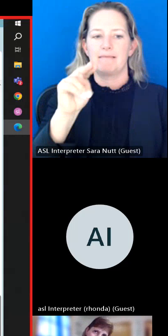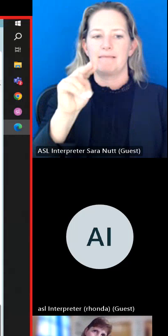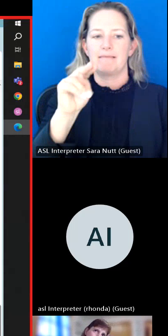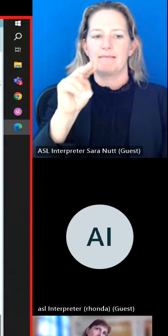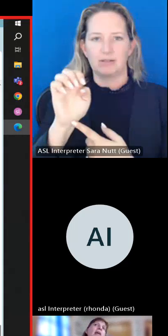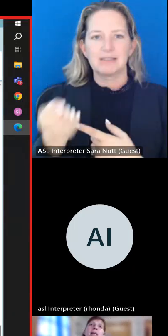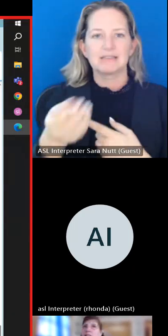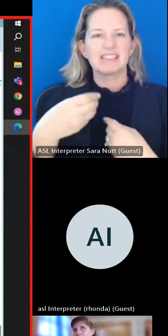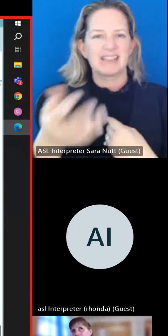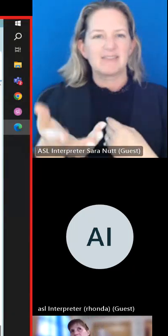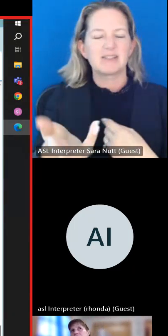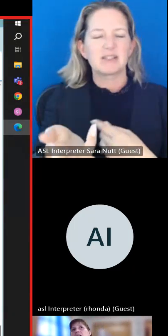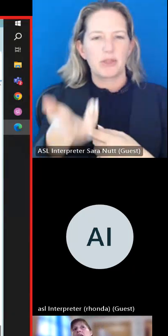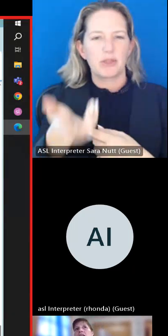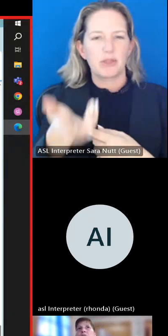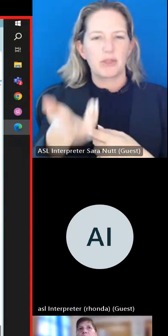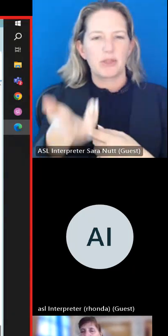calls